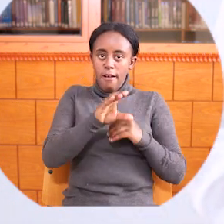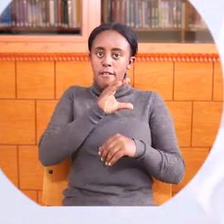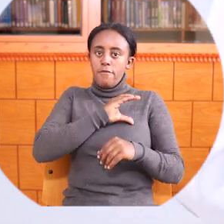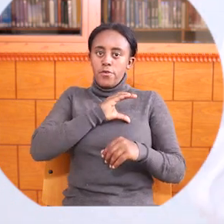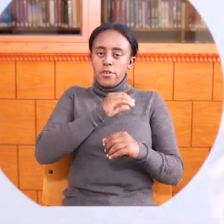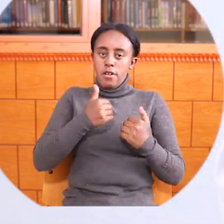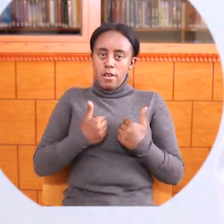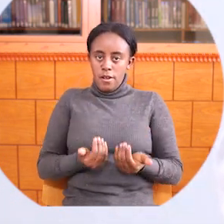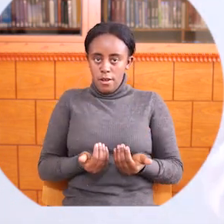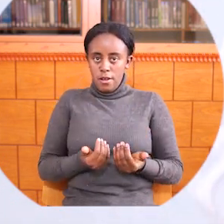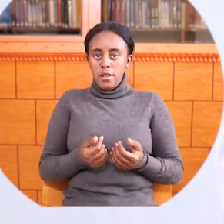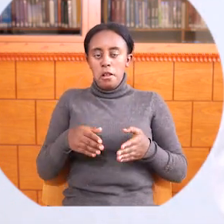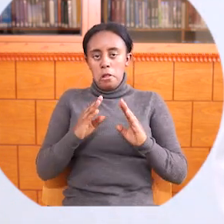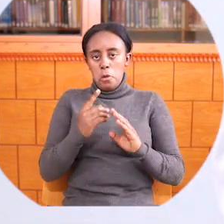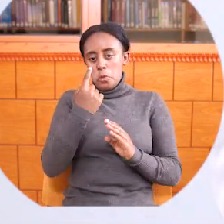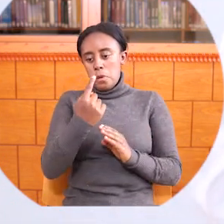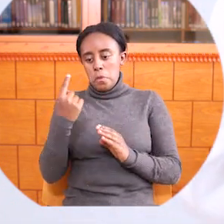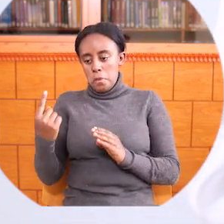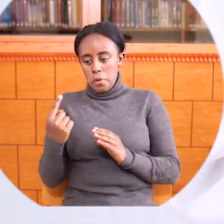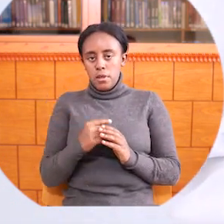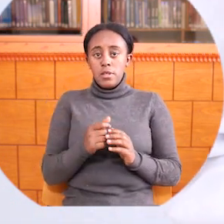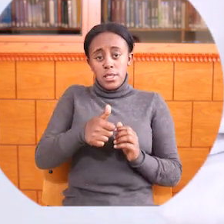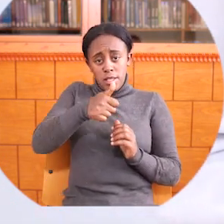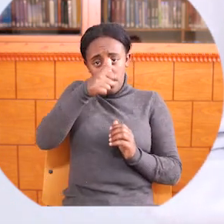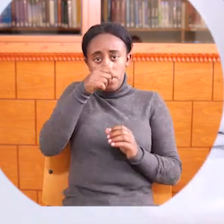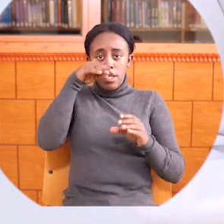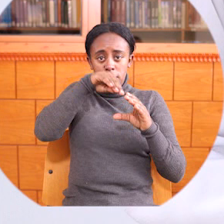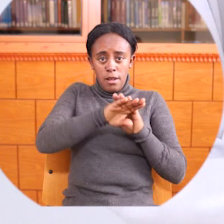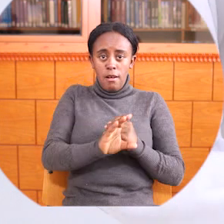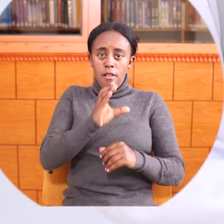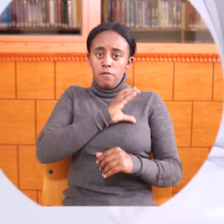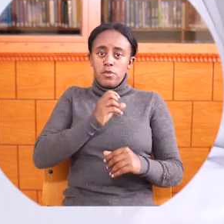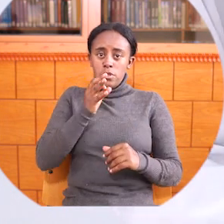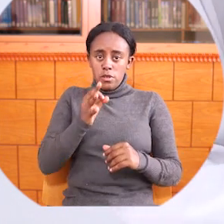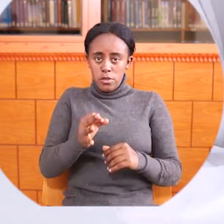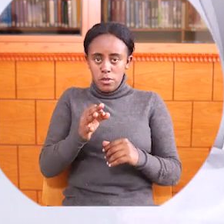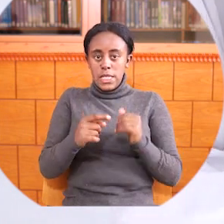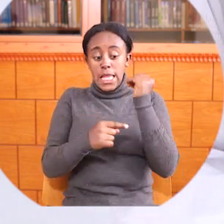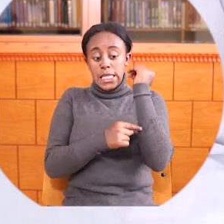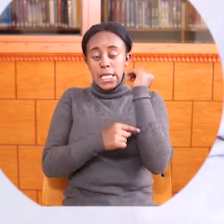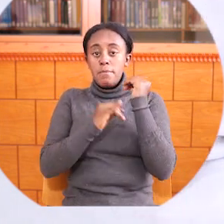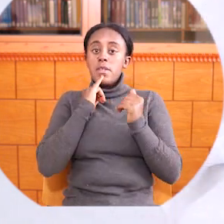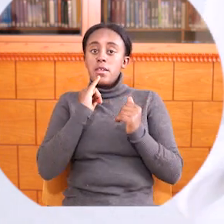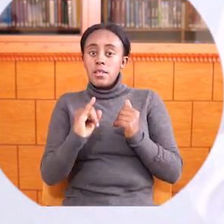features. Let us see one by one. The main internal features of the stem is